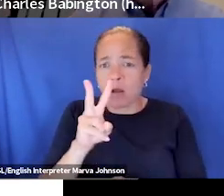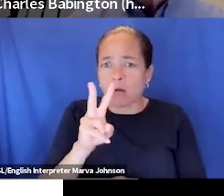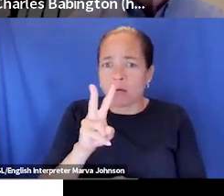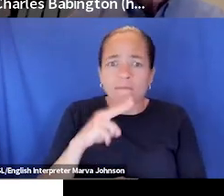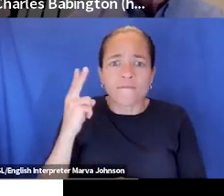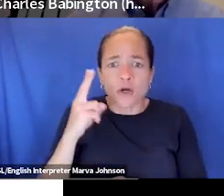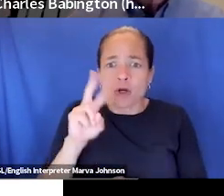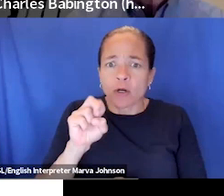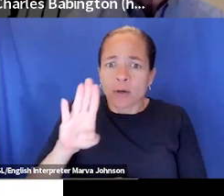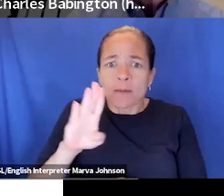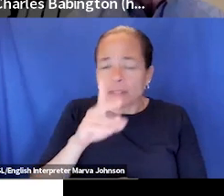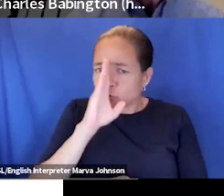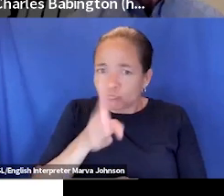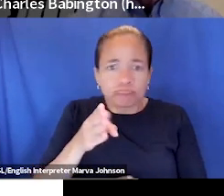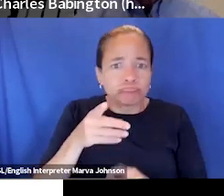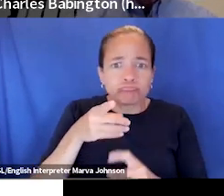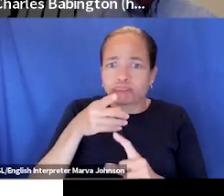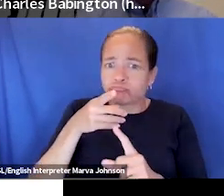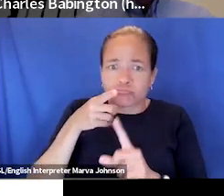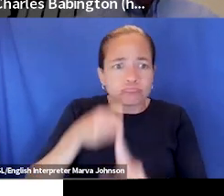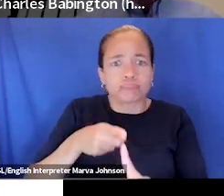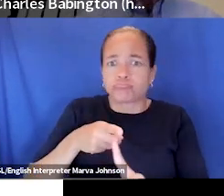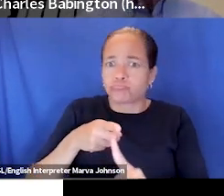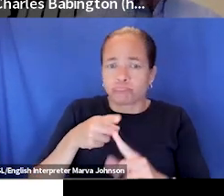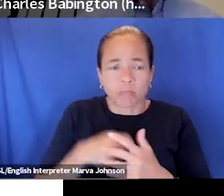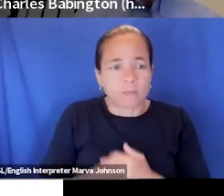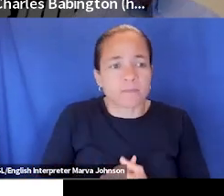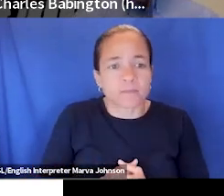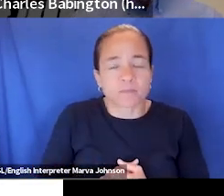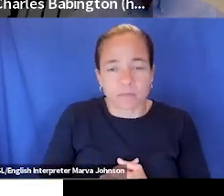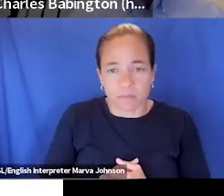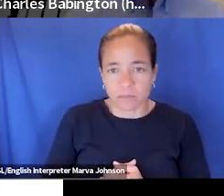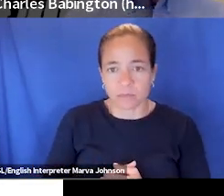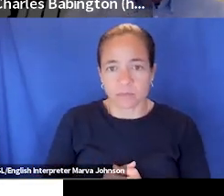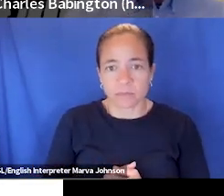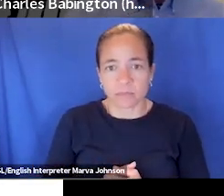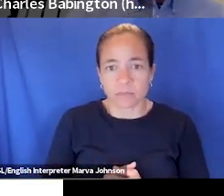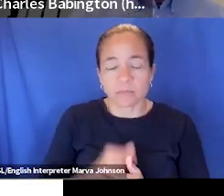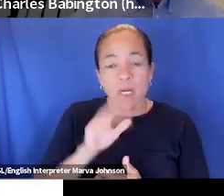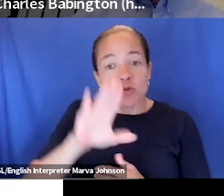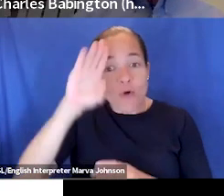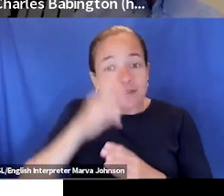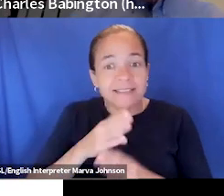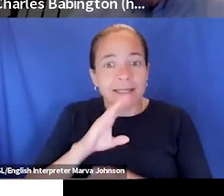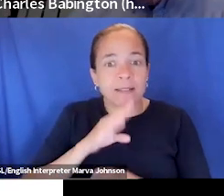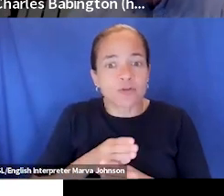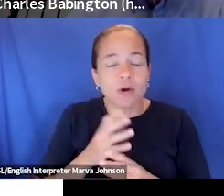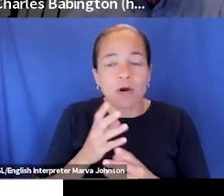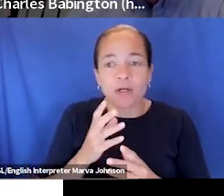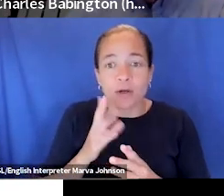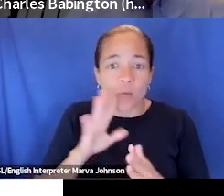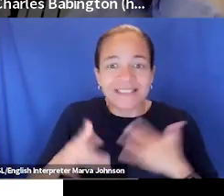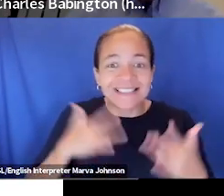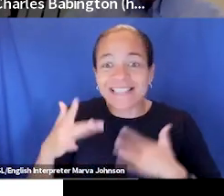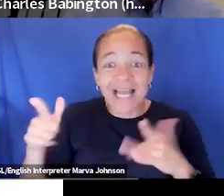shorter, simpler, more straightforward. If your little son or daughter was excited, they would not run into the kitchen and